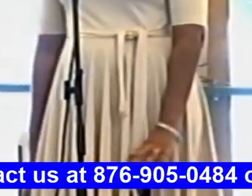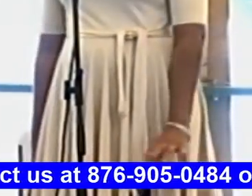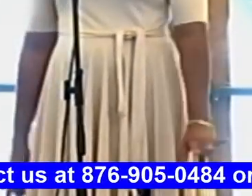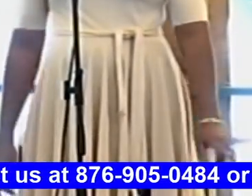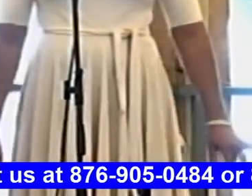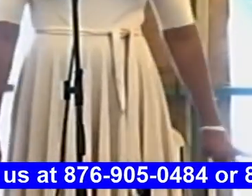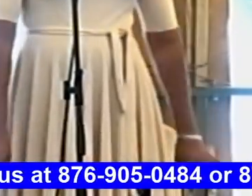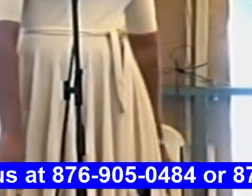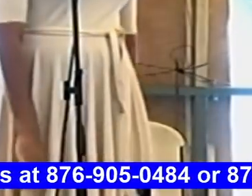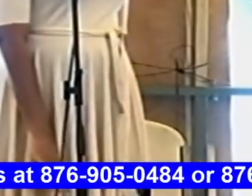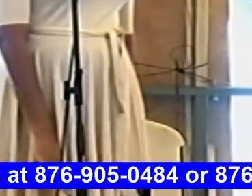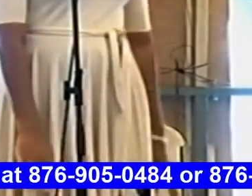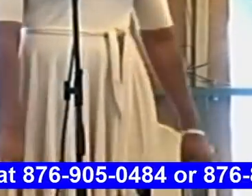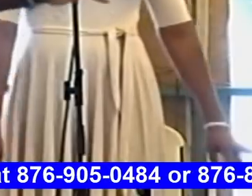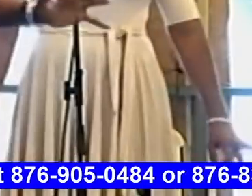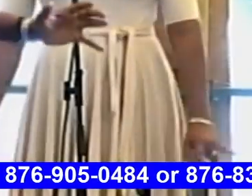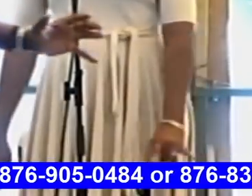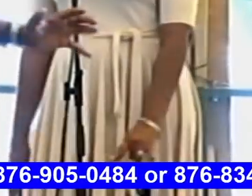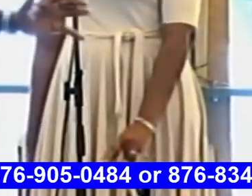Hallelujah.